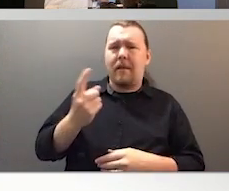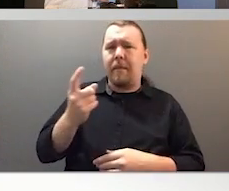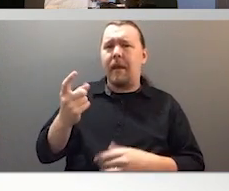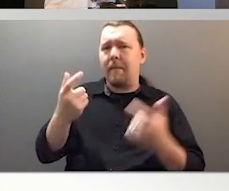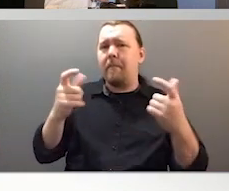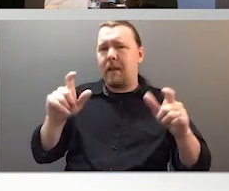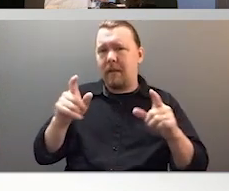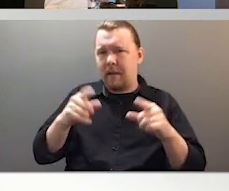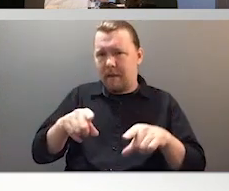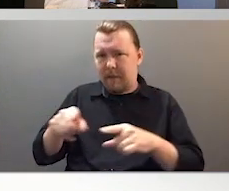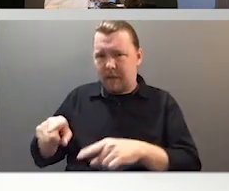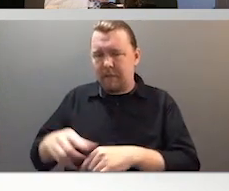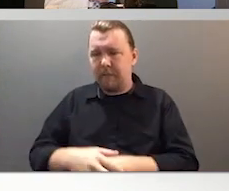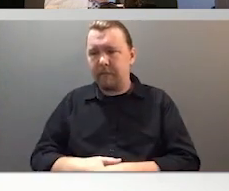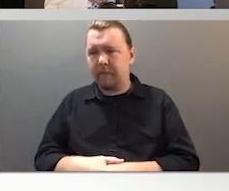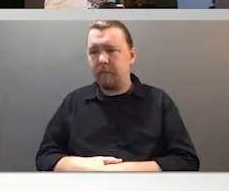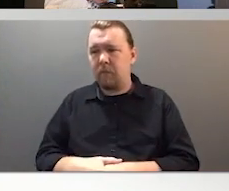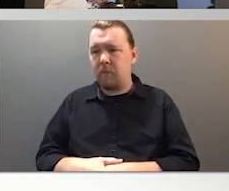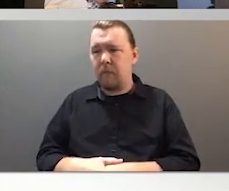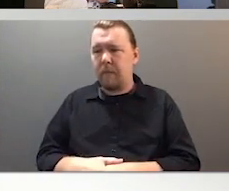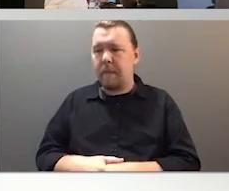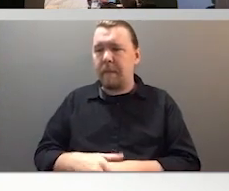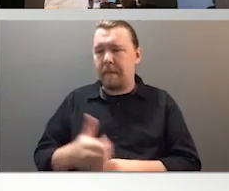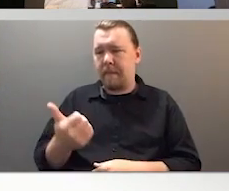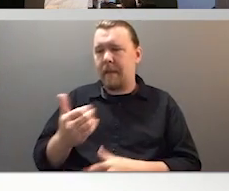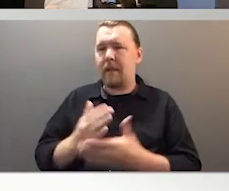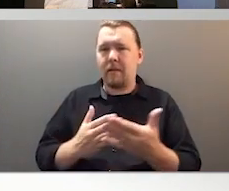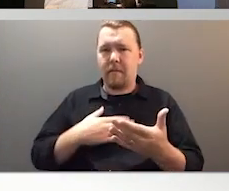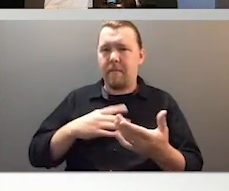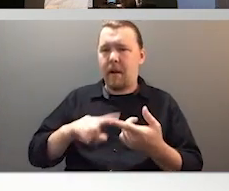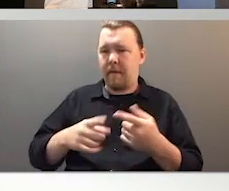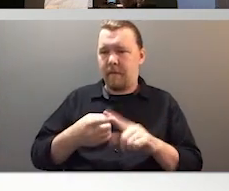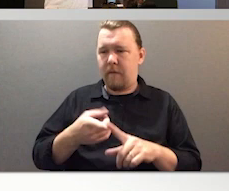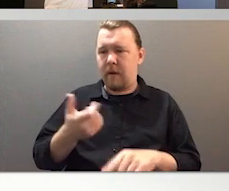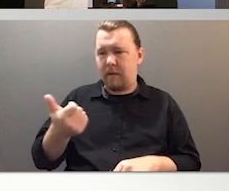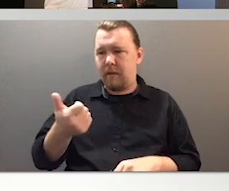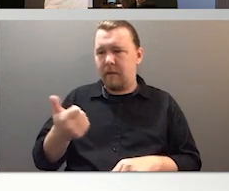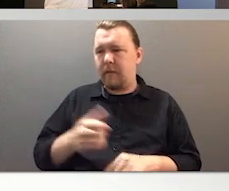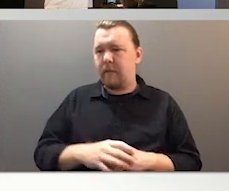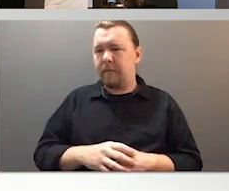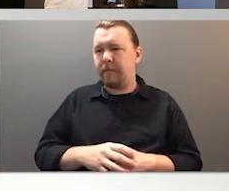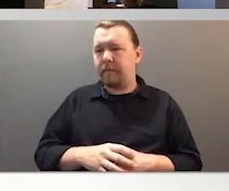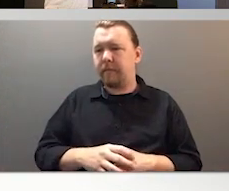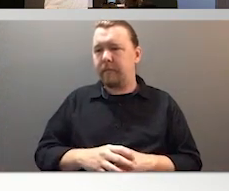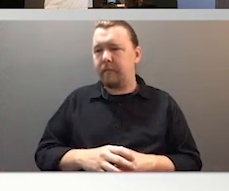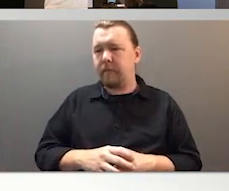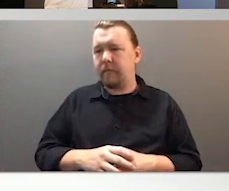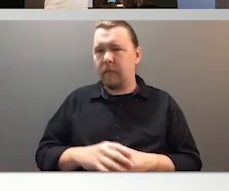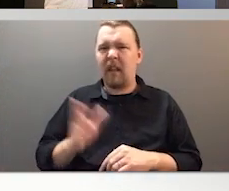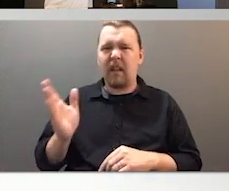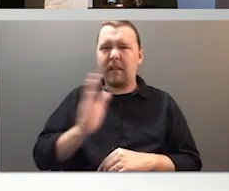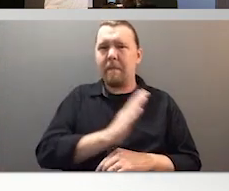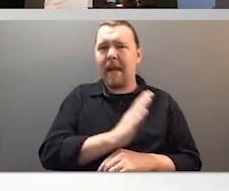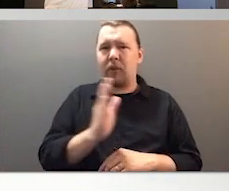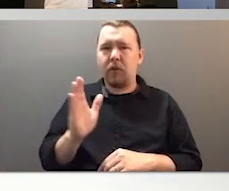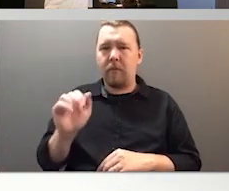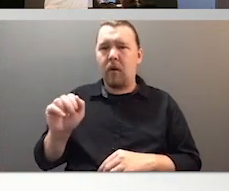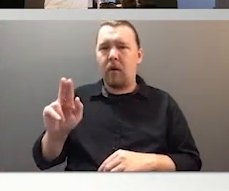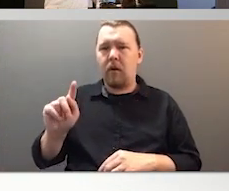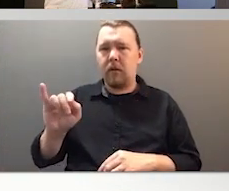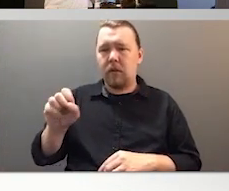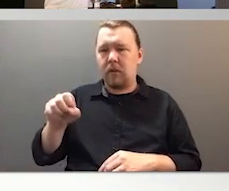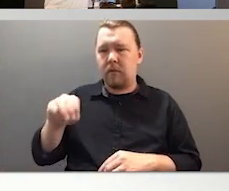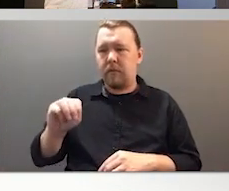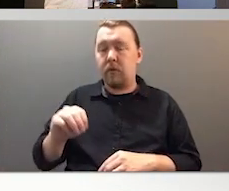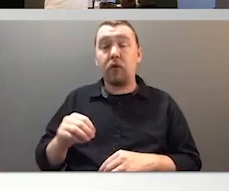So here are some of my friends on the spectrum. And so using kind of this bottom-up yoga-based